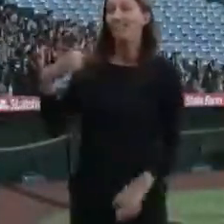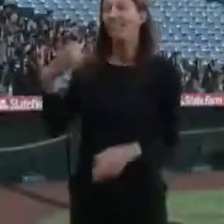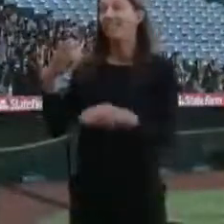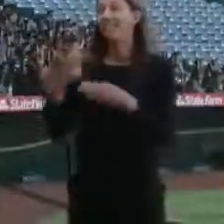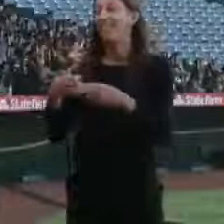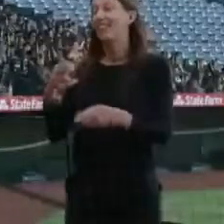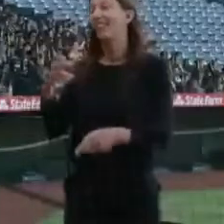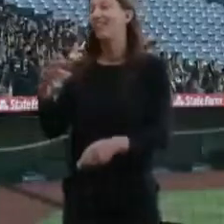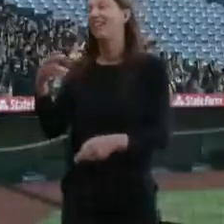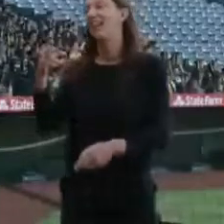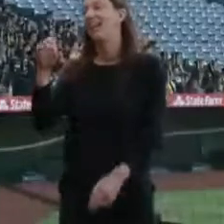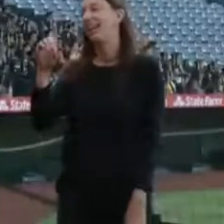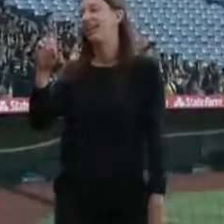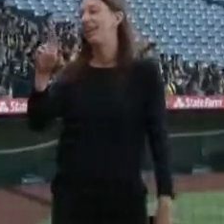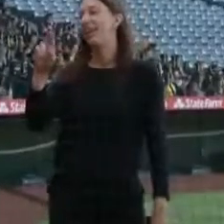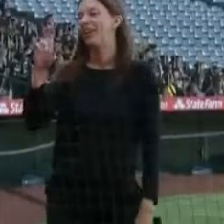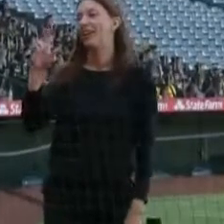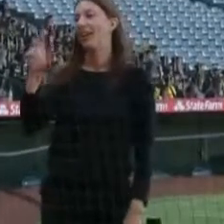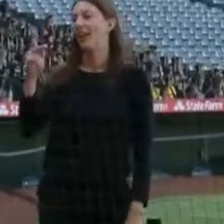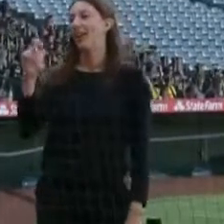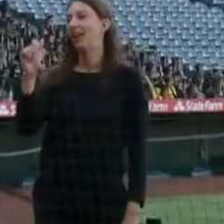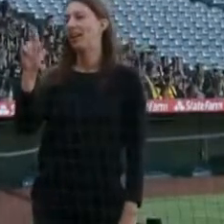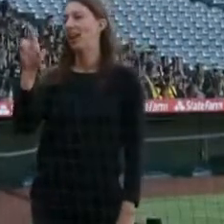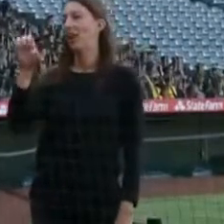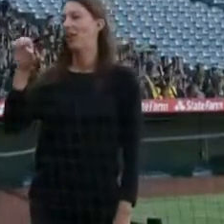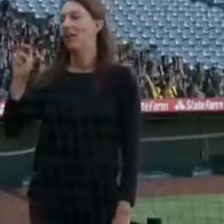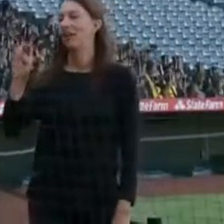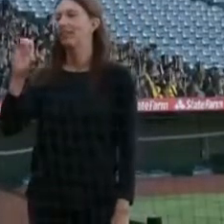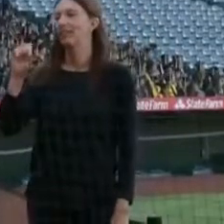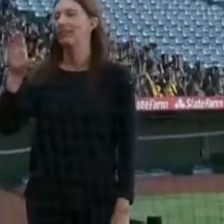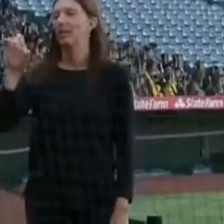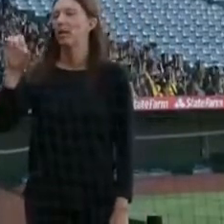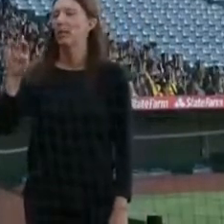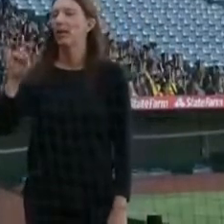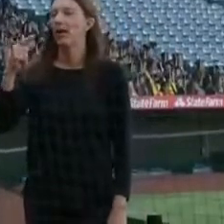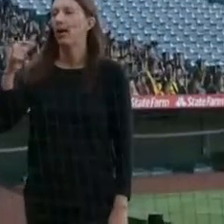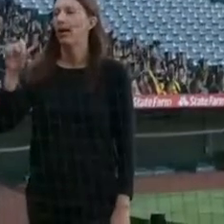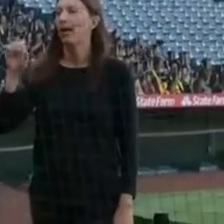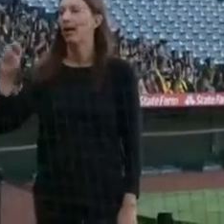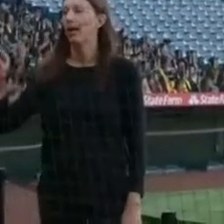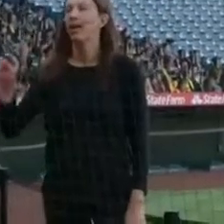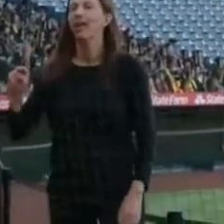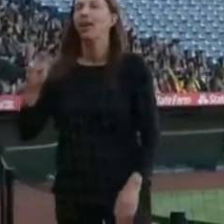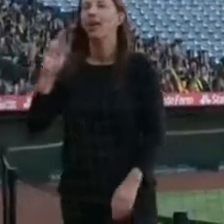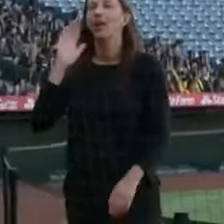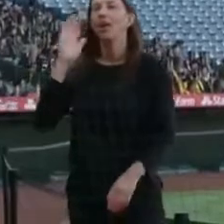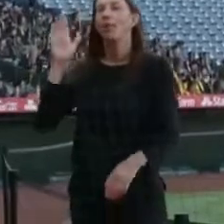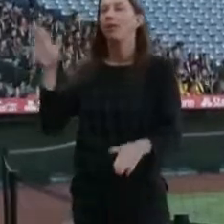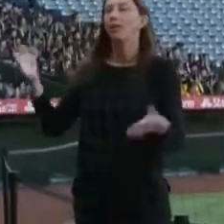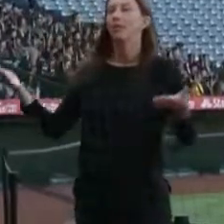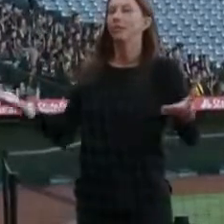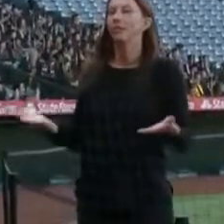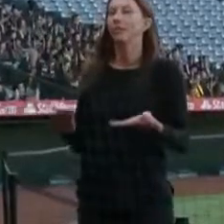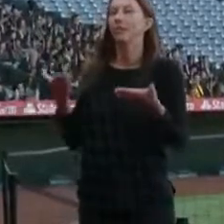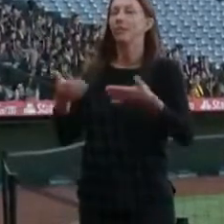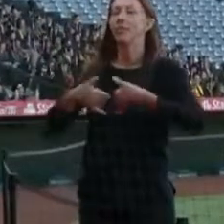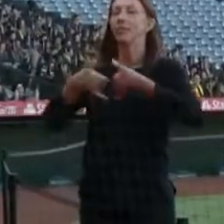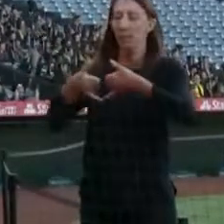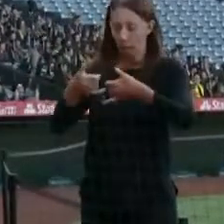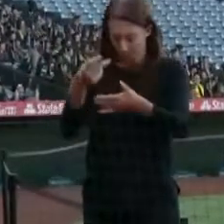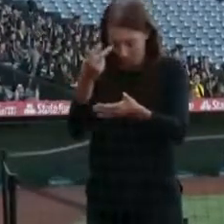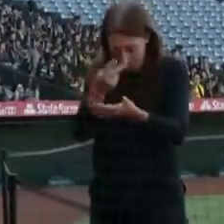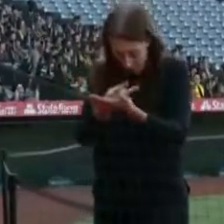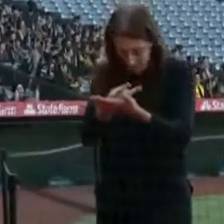University Provost and Senior Vice President of Academic Affairs. She will join us now to present our master's candidate to